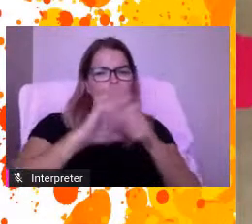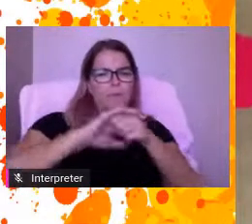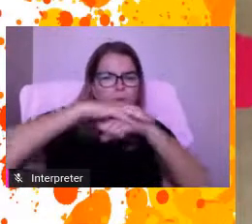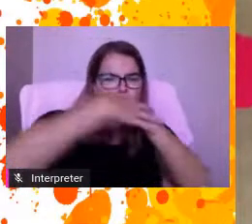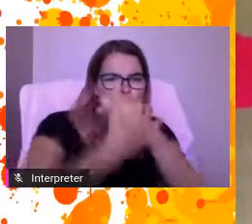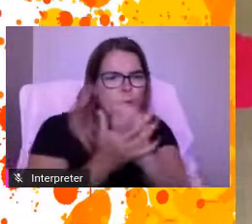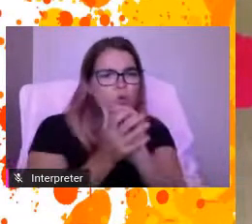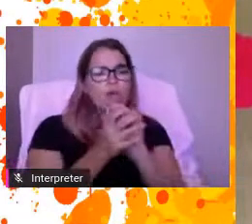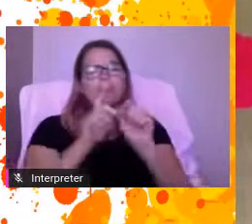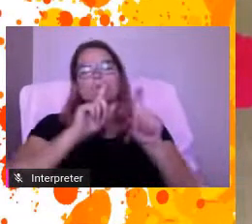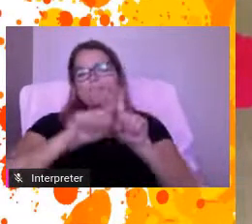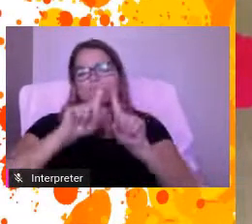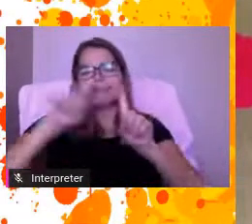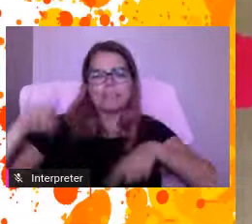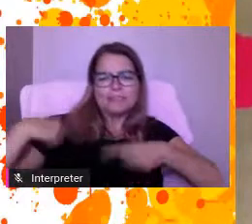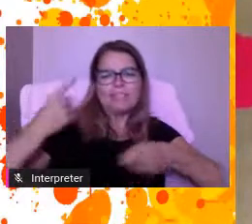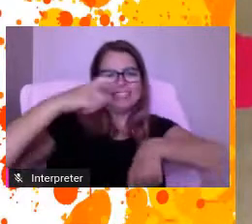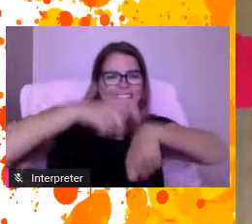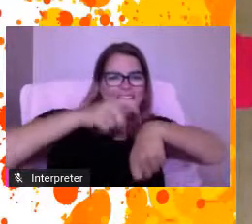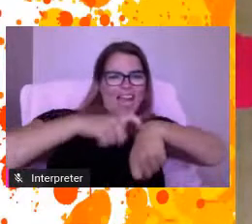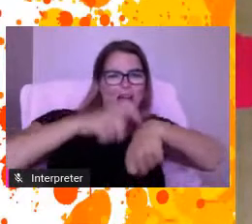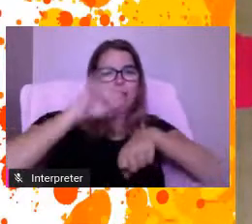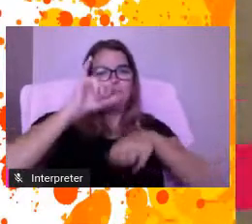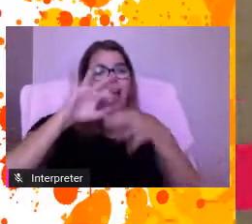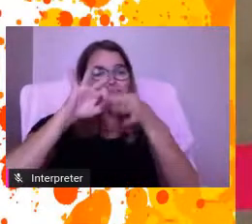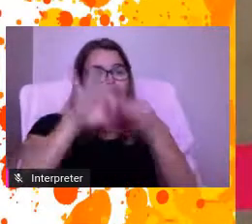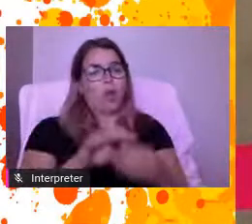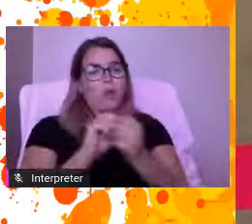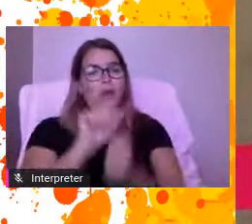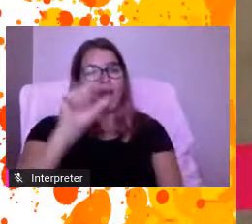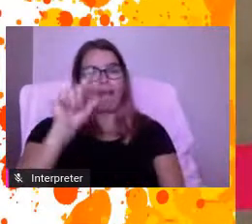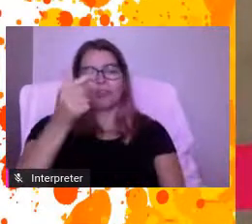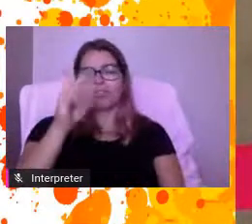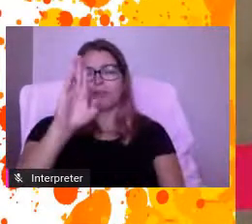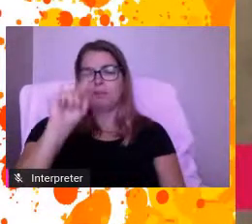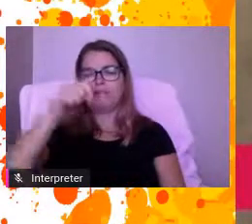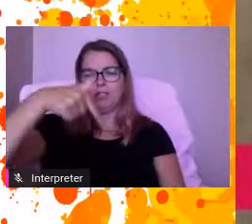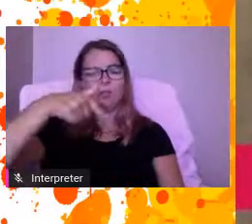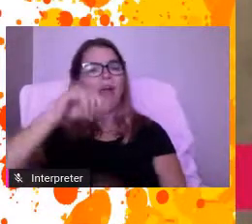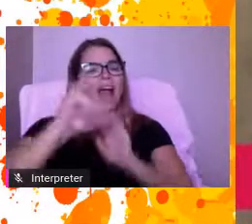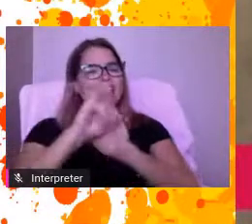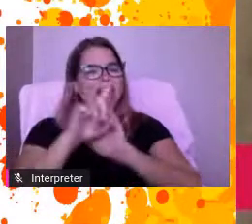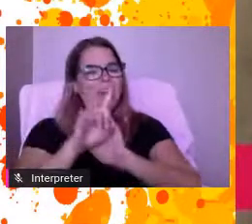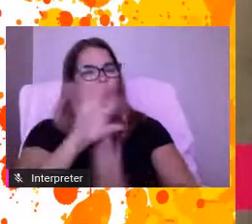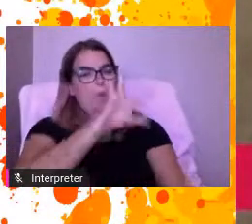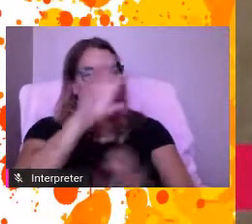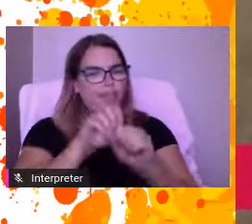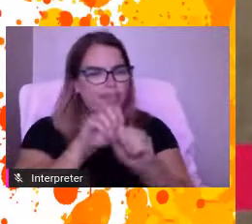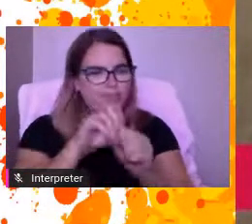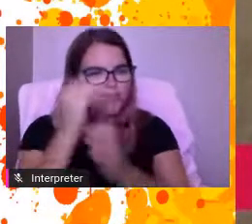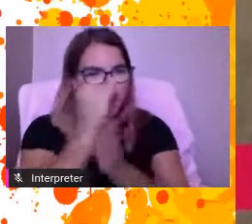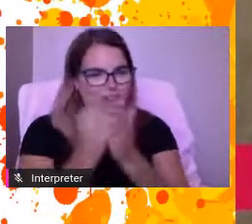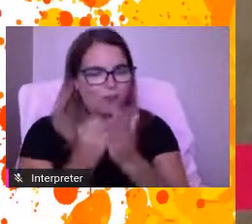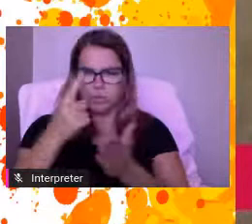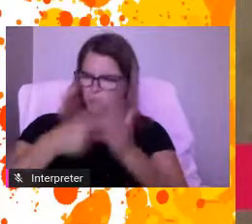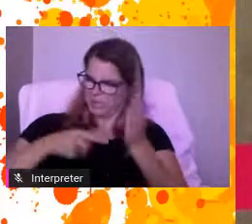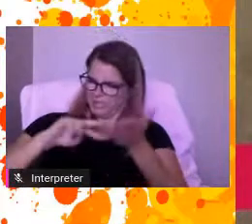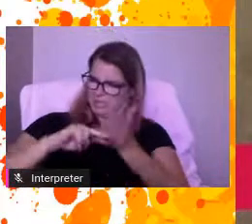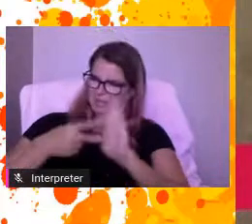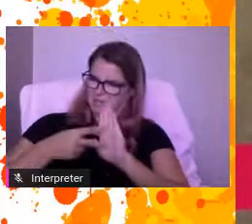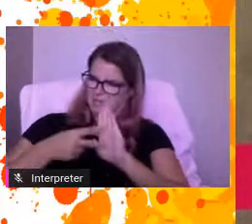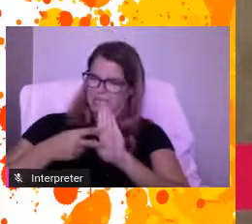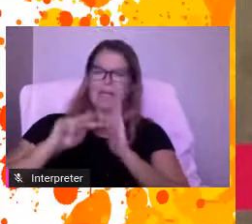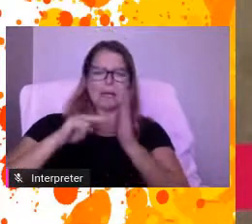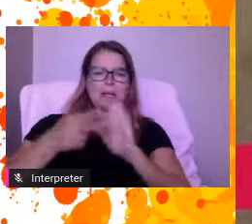time that speak to LGBTQ+ identities in art. So what does that mean? It means that we've conducted a thorough reexamination of artworks